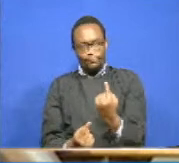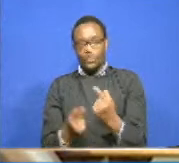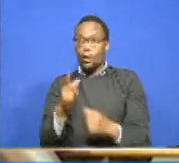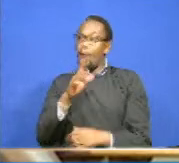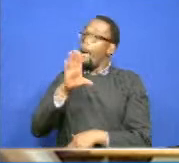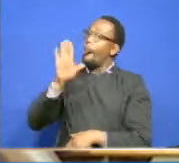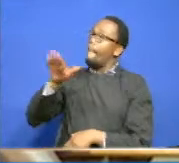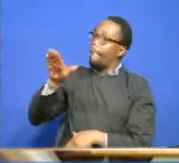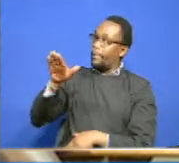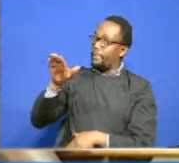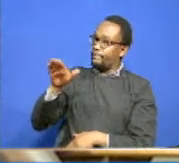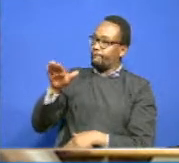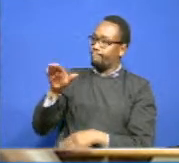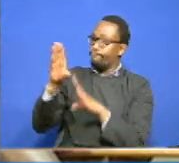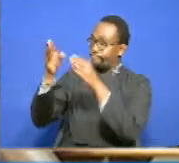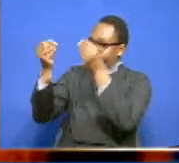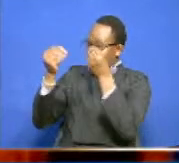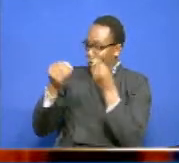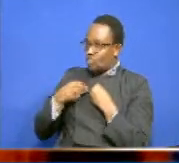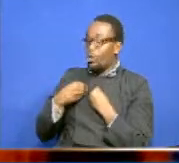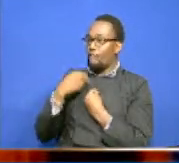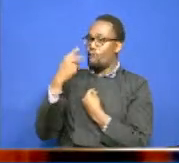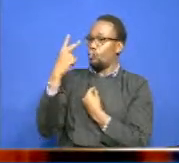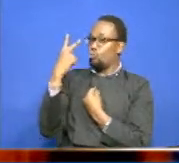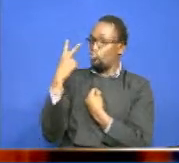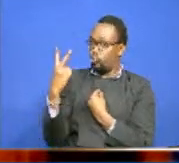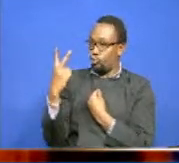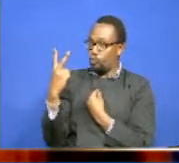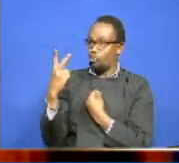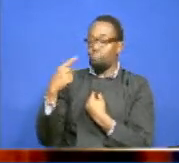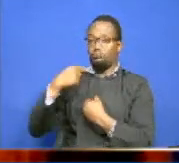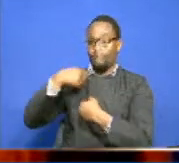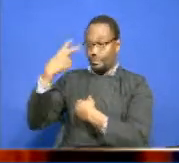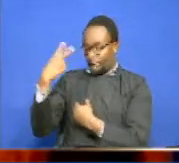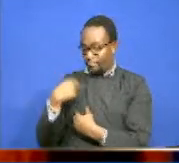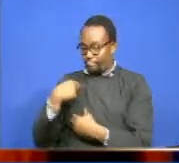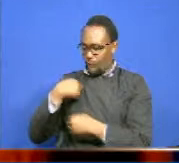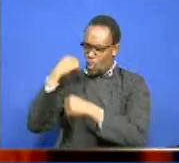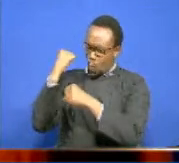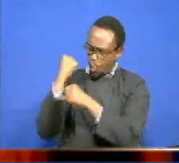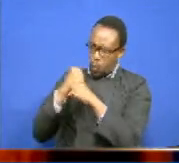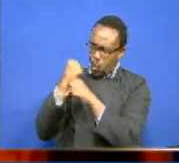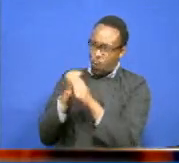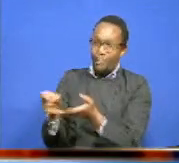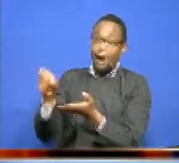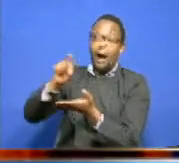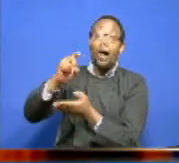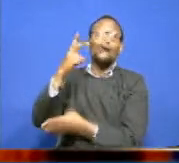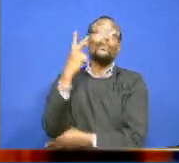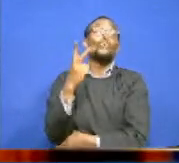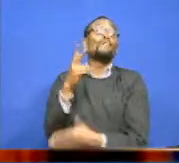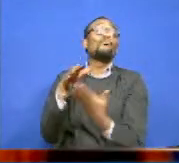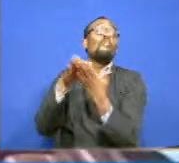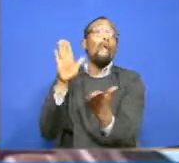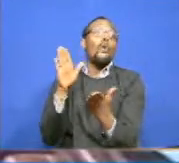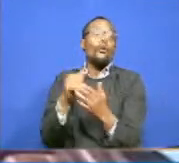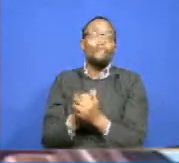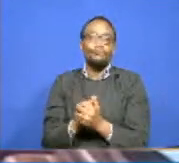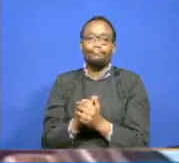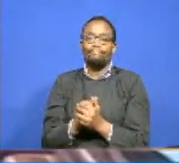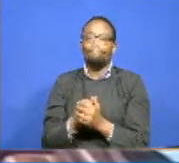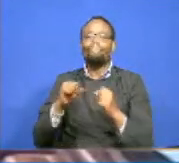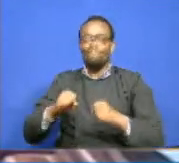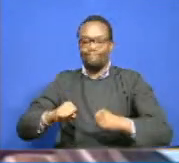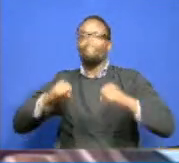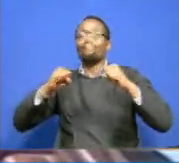he said, you entrusted me with two talents. See, I have gained two more. His